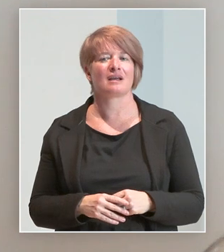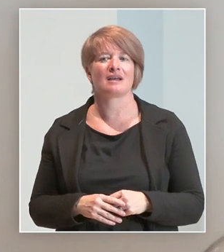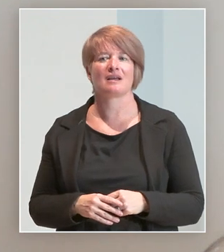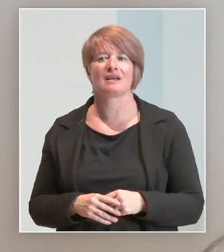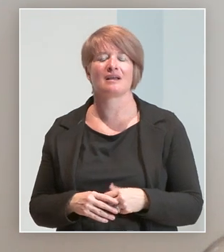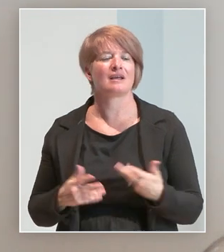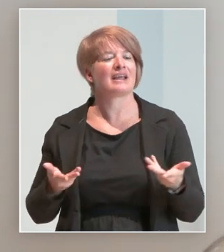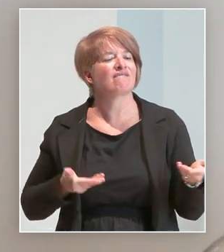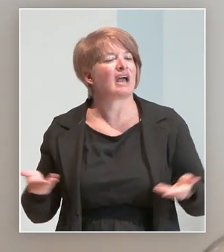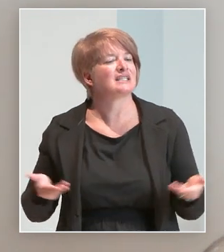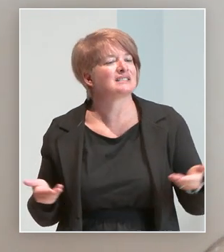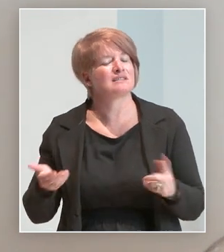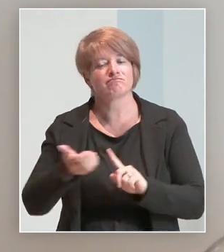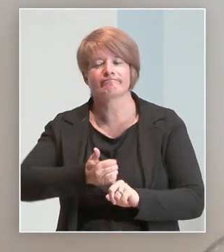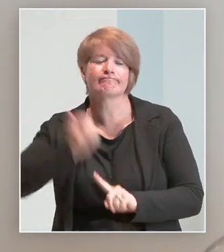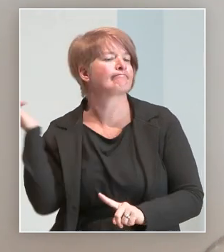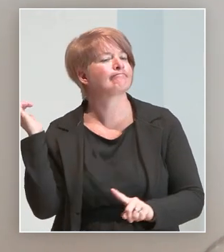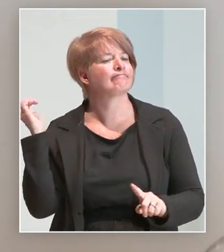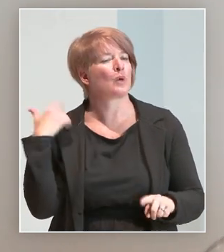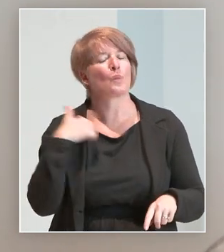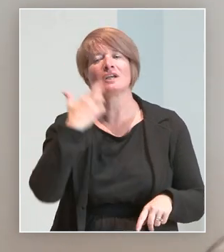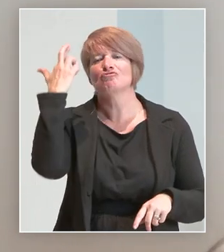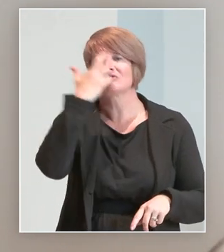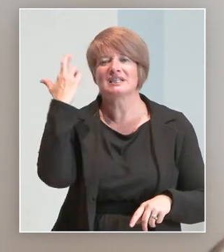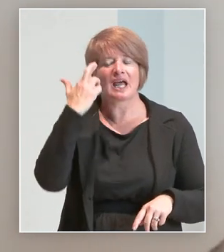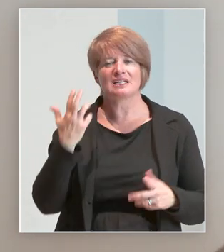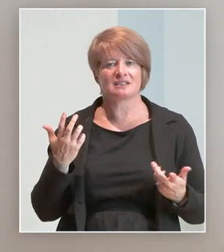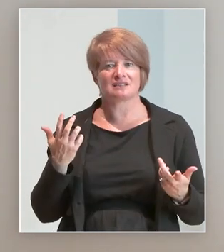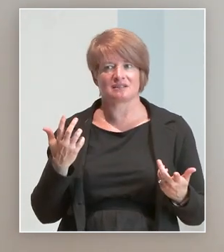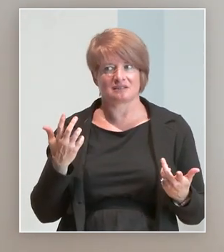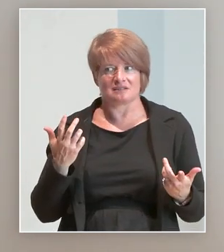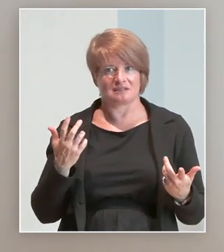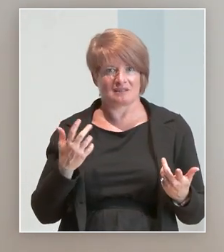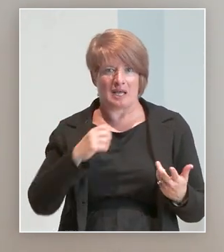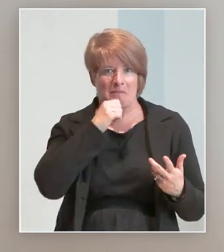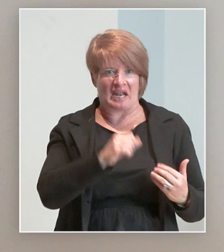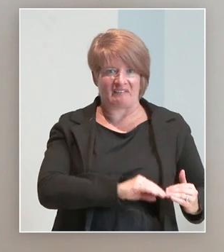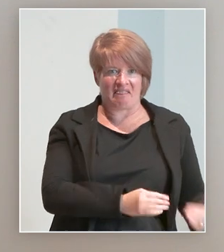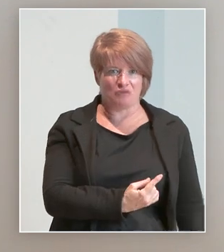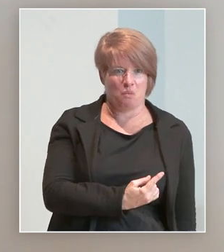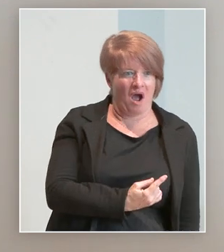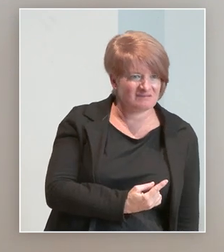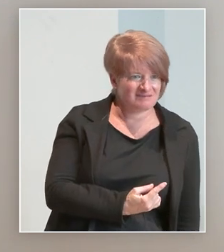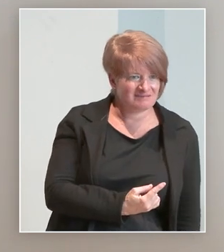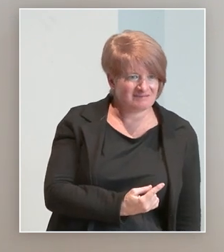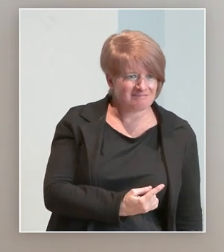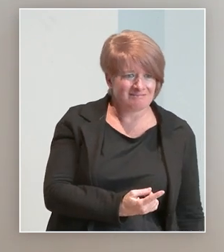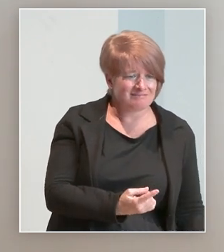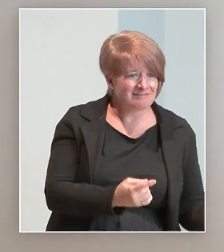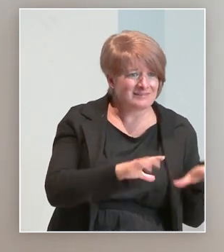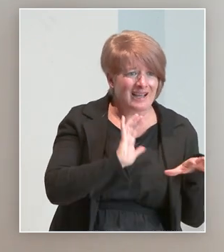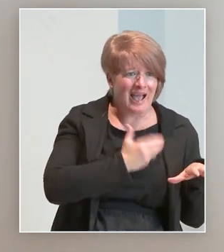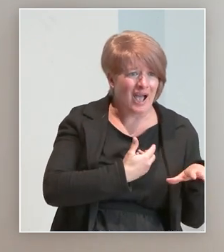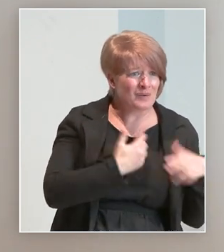It invites us to shed, especially when we realize that we're not even at level one as a species or a civilization